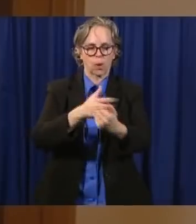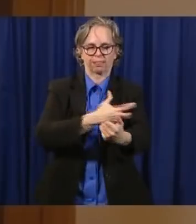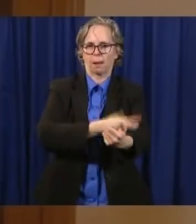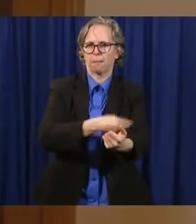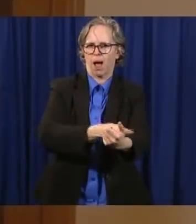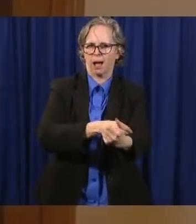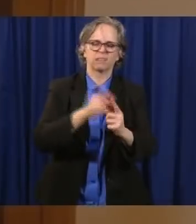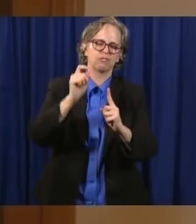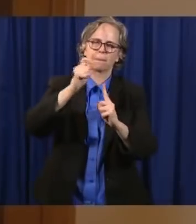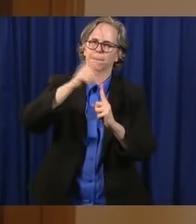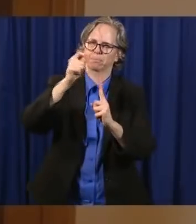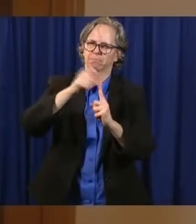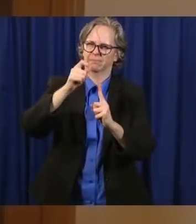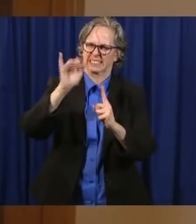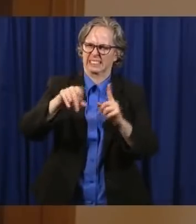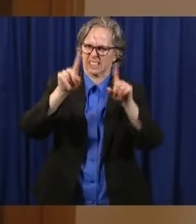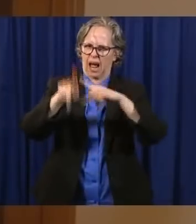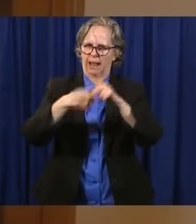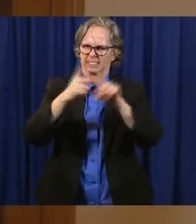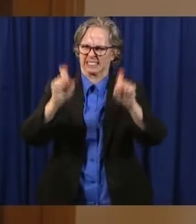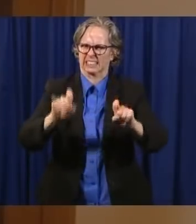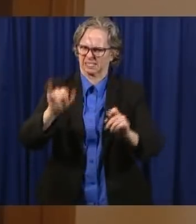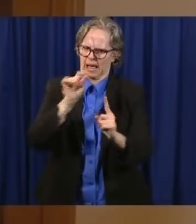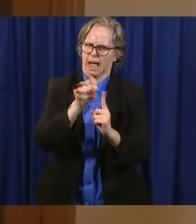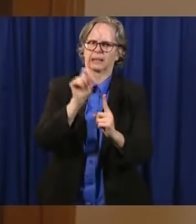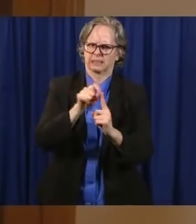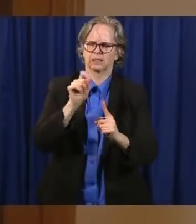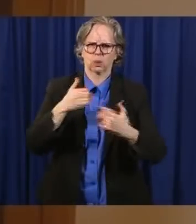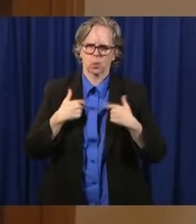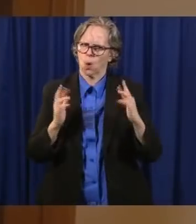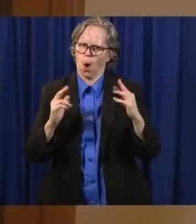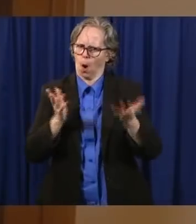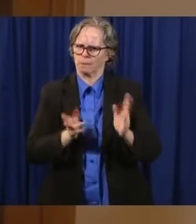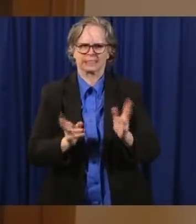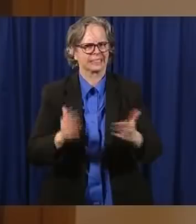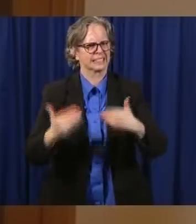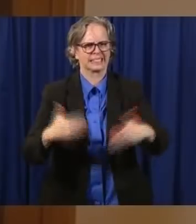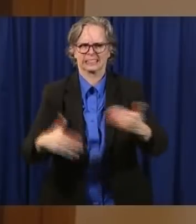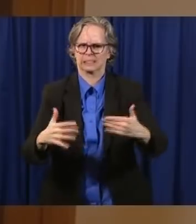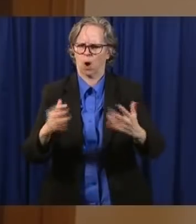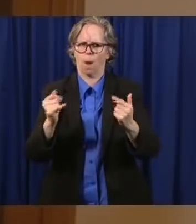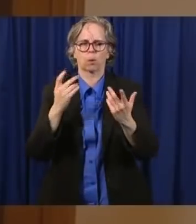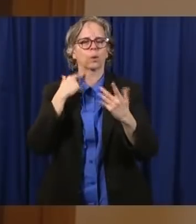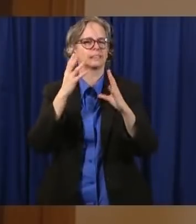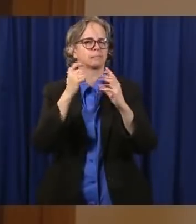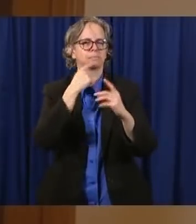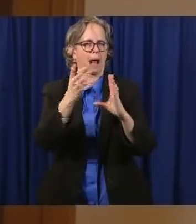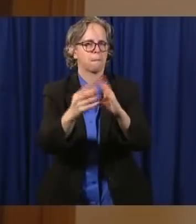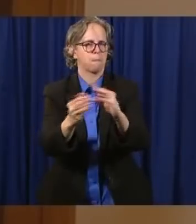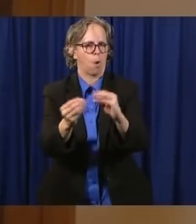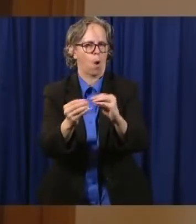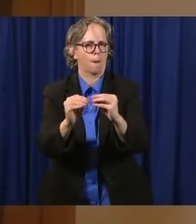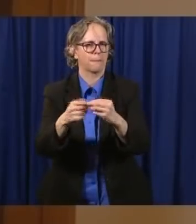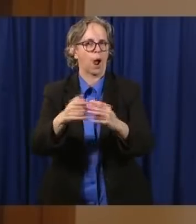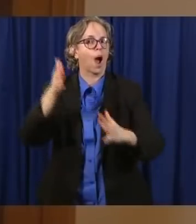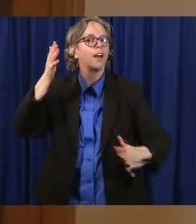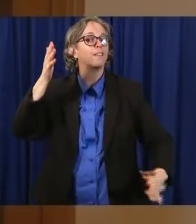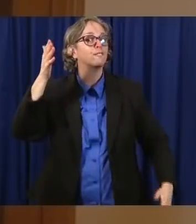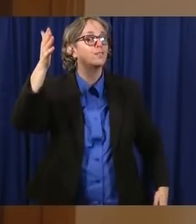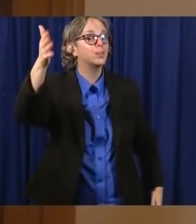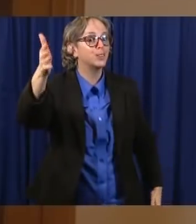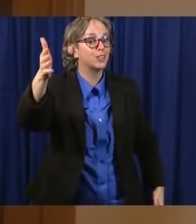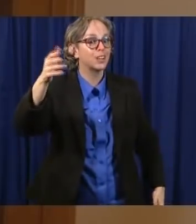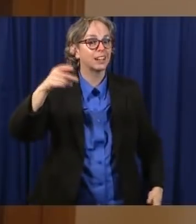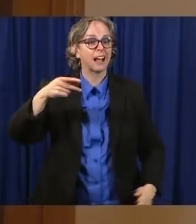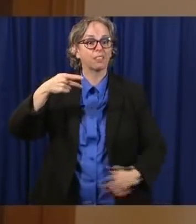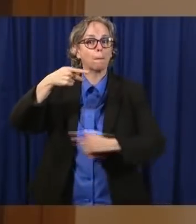The governor, Lieutenant Governor, and I will be talking a lot about our pathway forward out of this, and we'll have some good news to